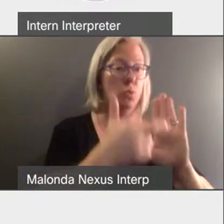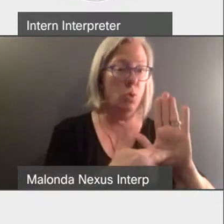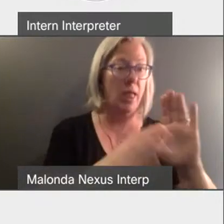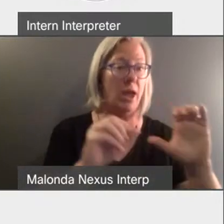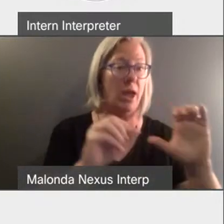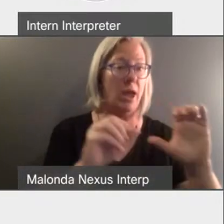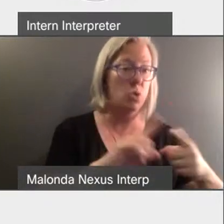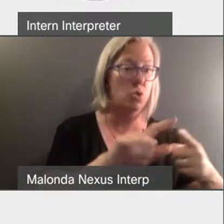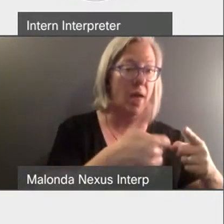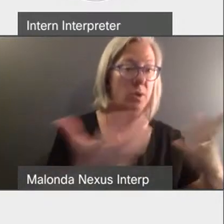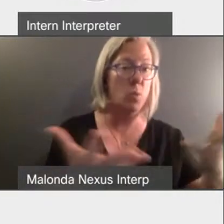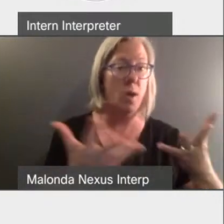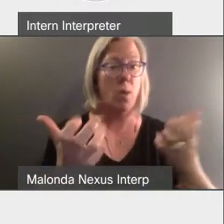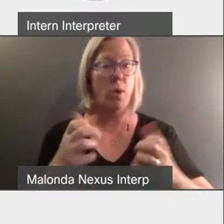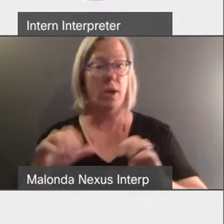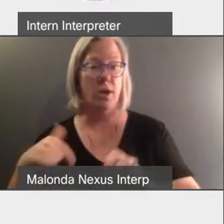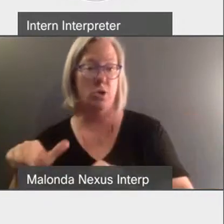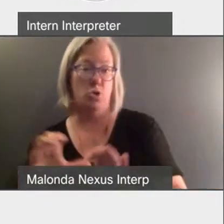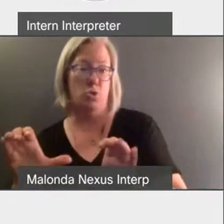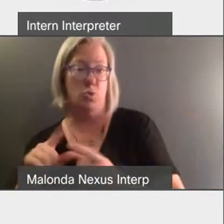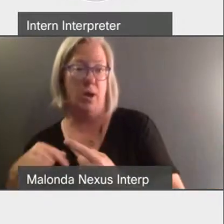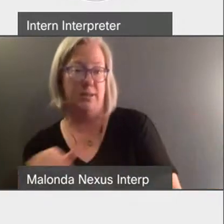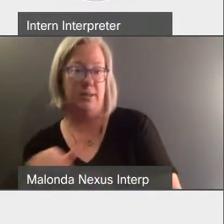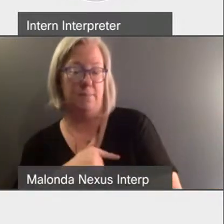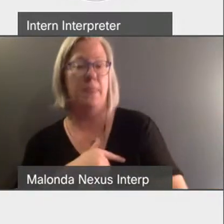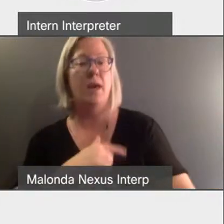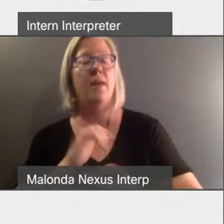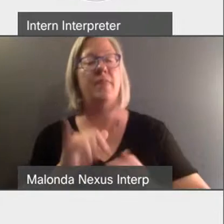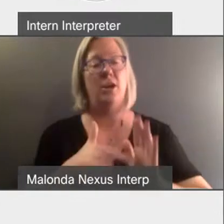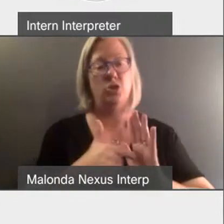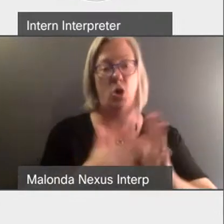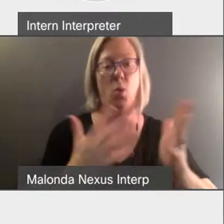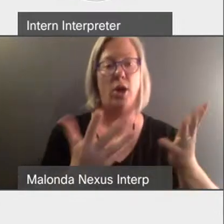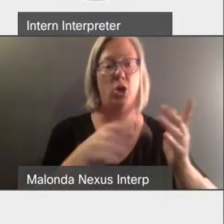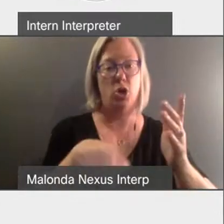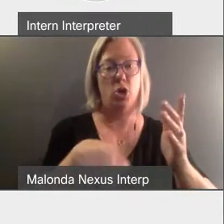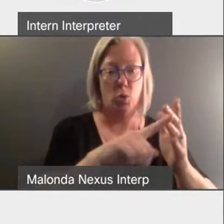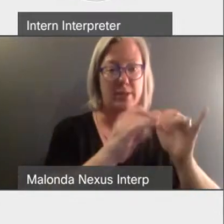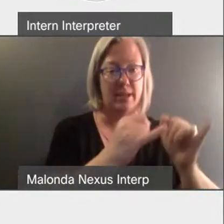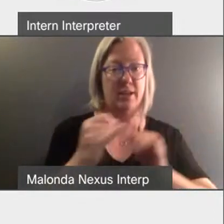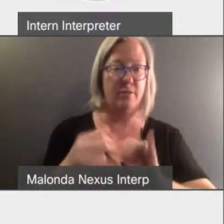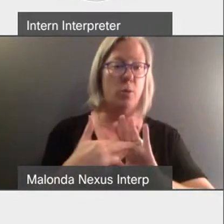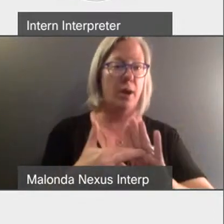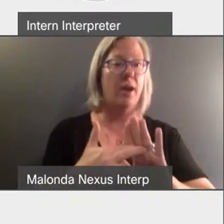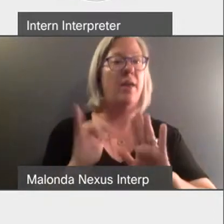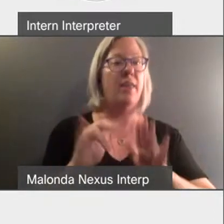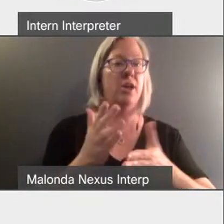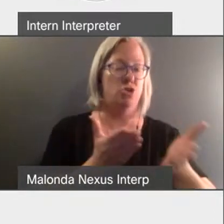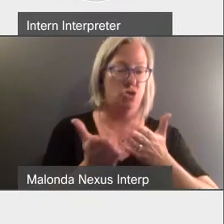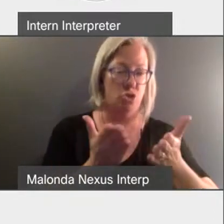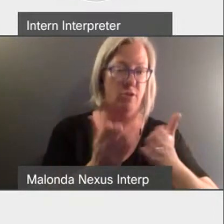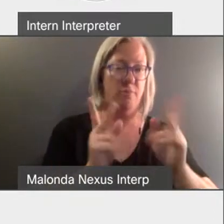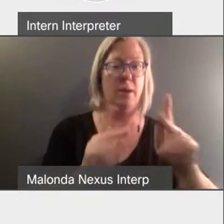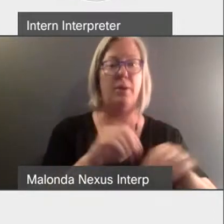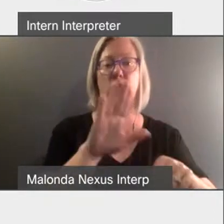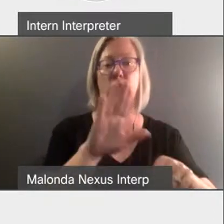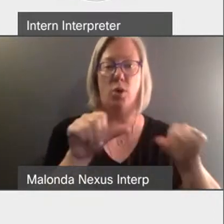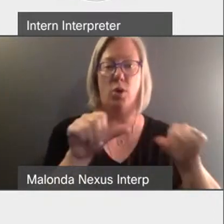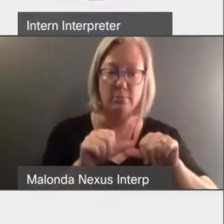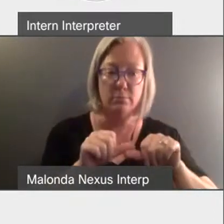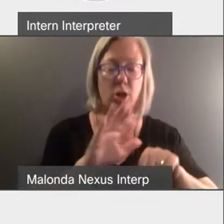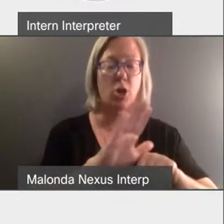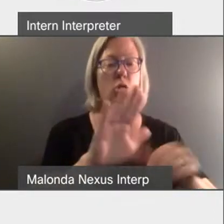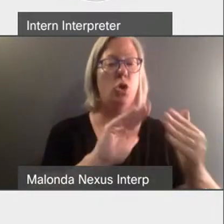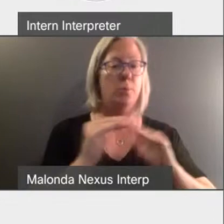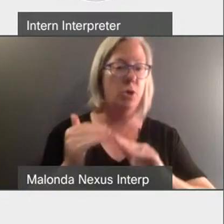should determine how you as individual representatives serve all of the constituents who reside in your neighborhood, your